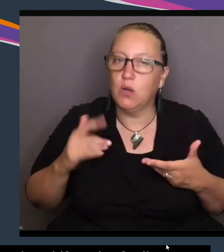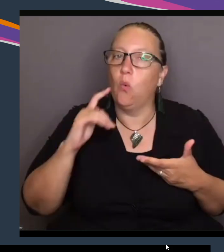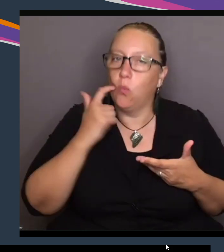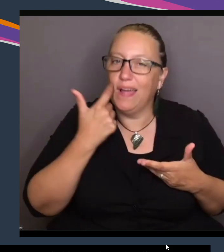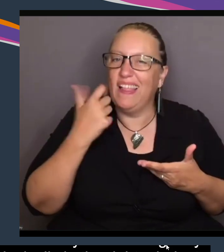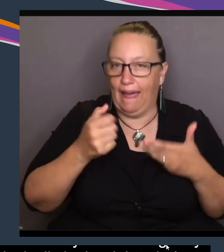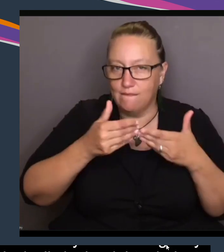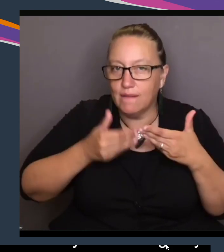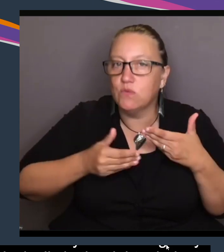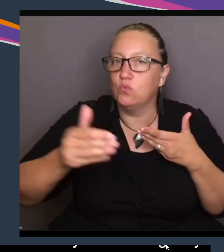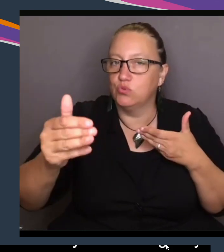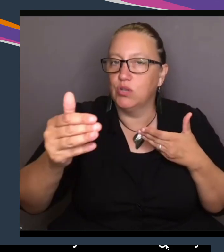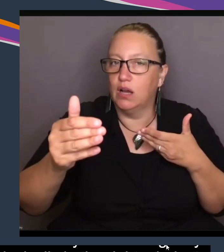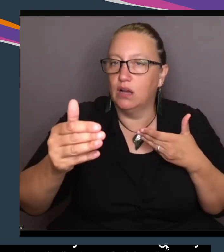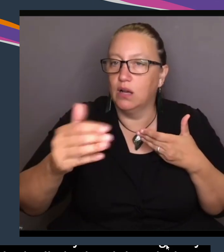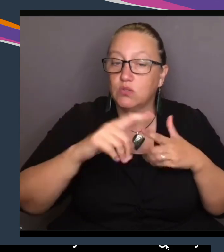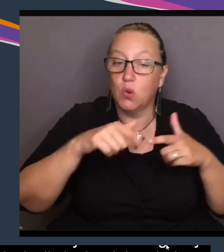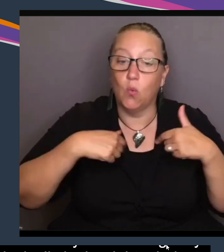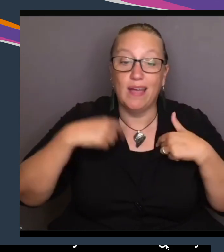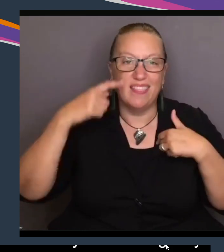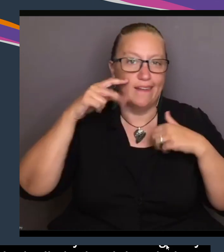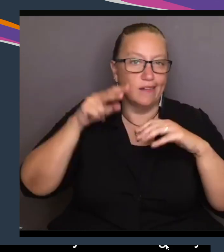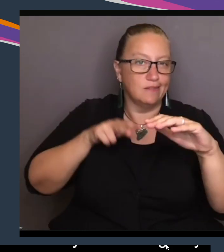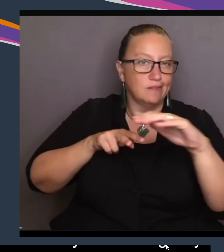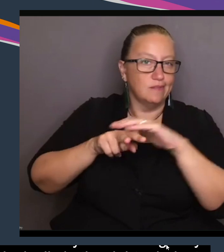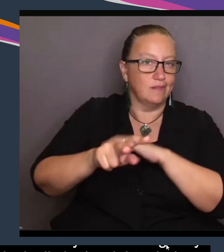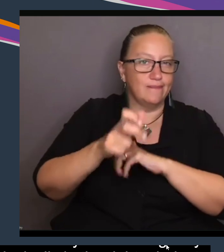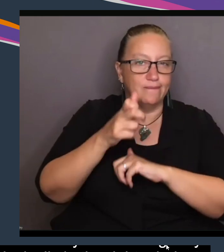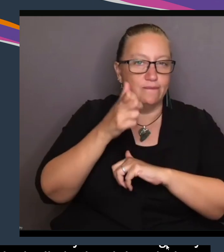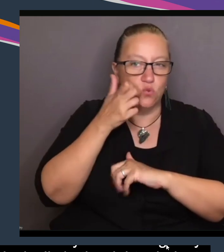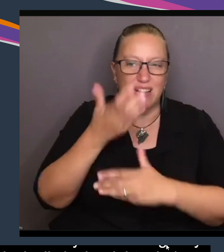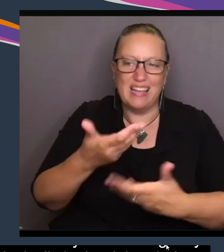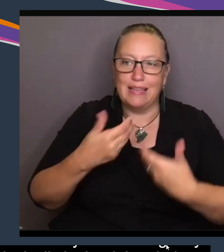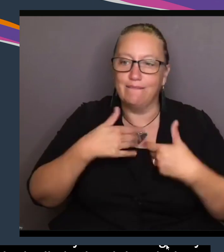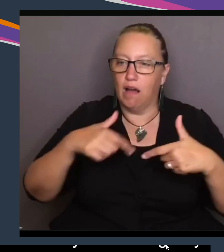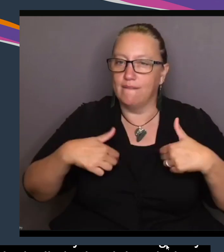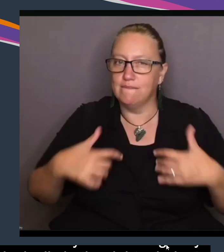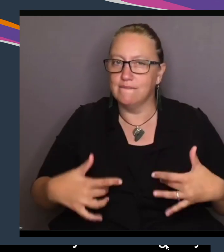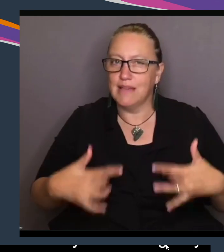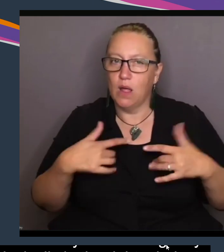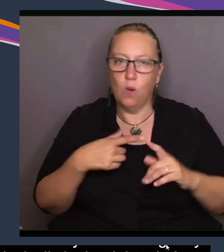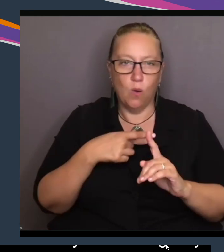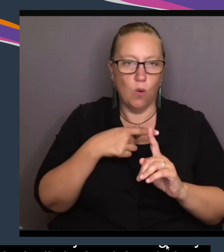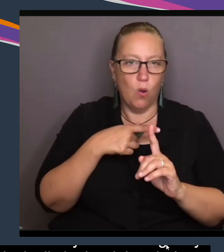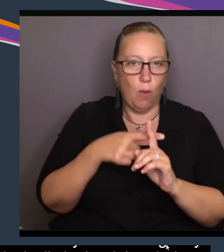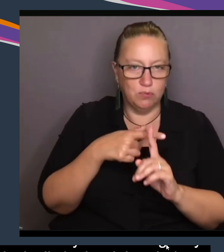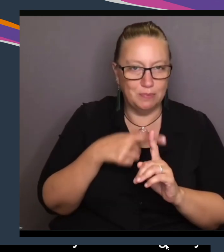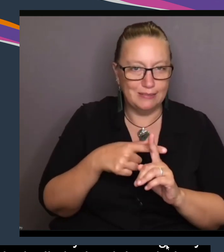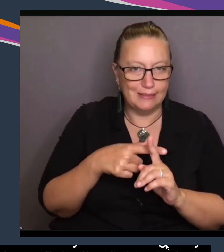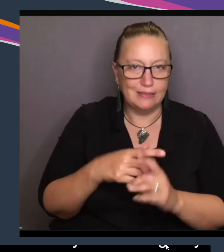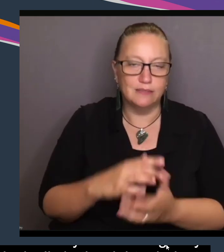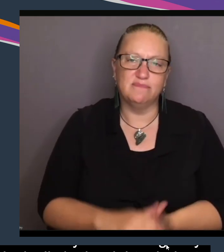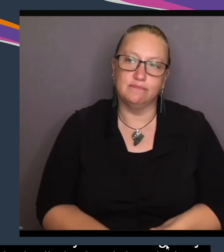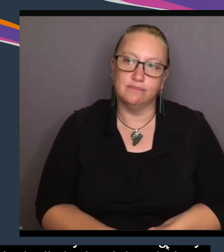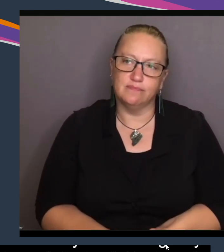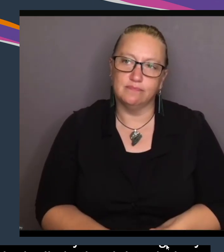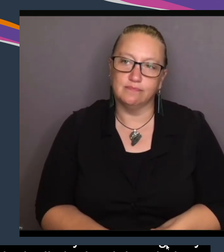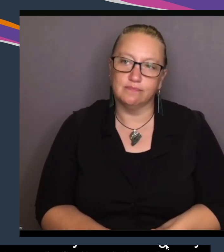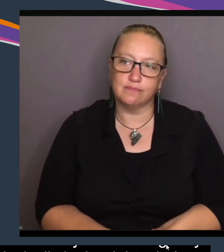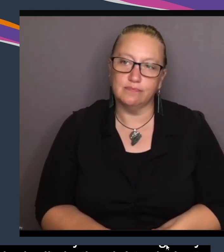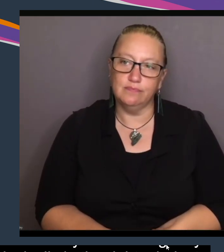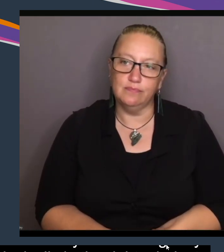ahead into our future gives us a cause of optimism. So one of the things and programs that we're